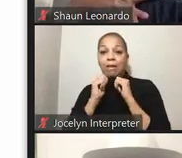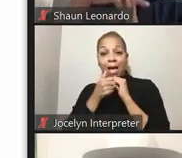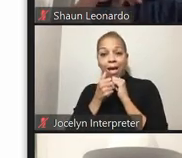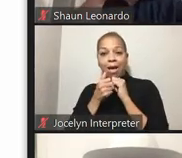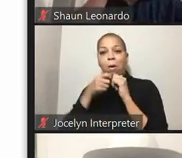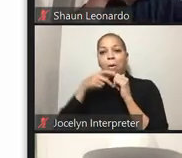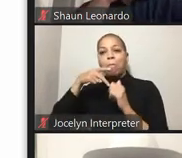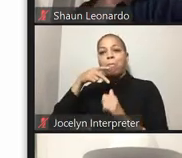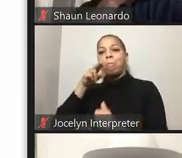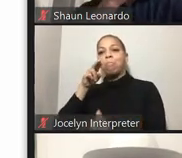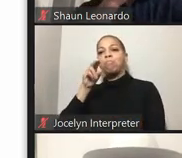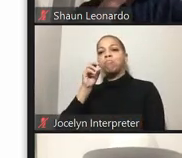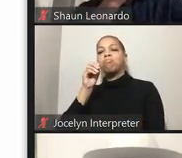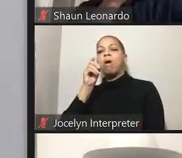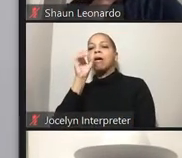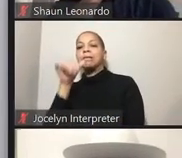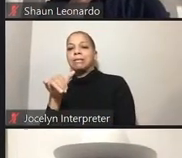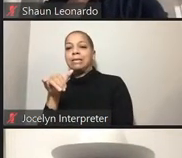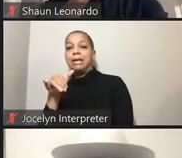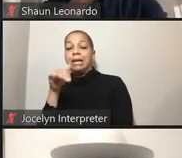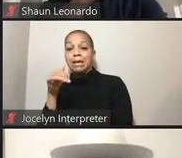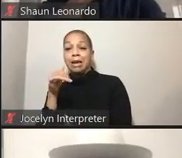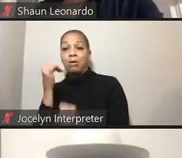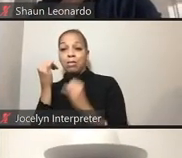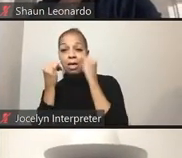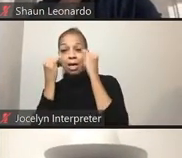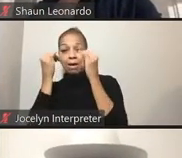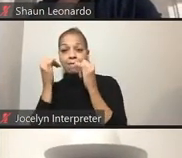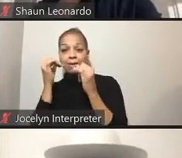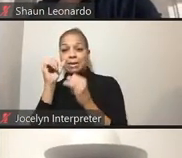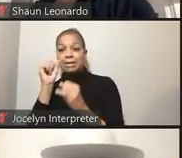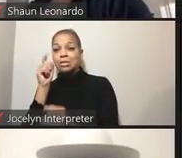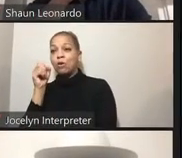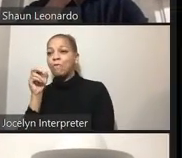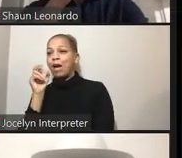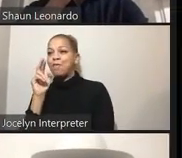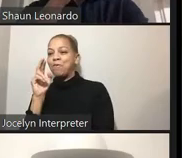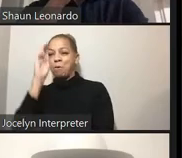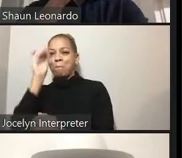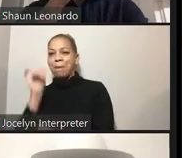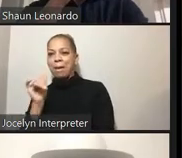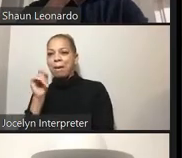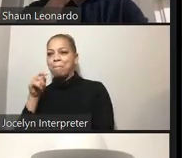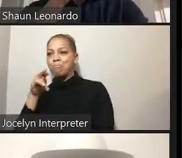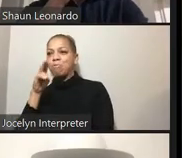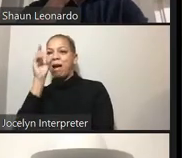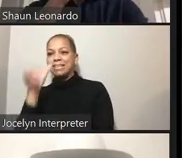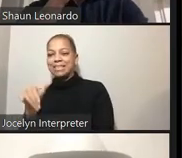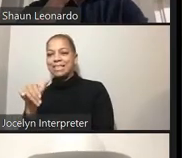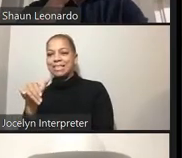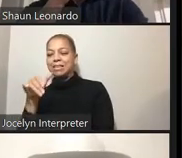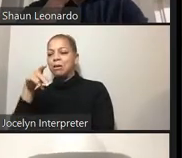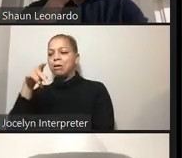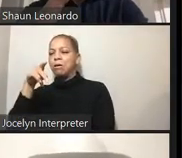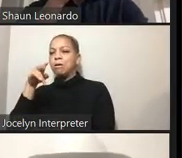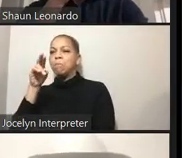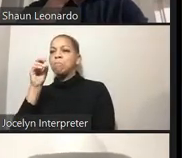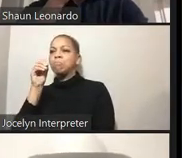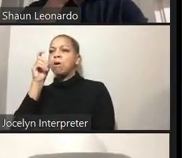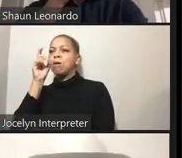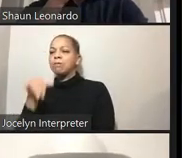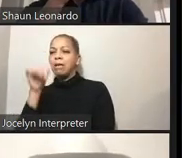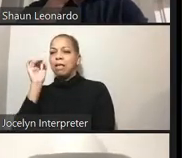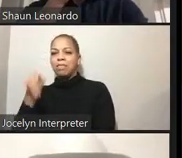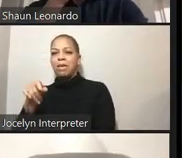Now, this idea of a survivor by proxy is an artist. This term is originally coined